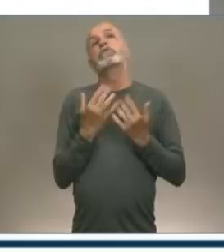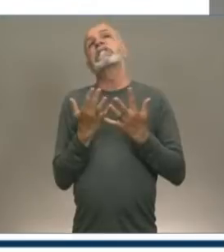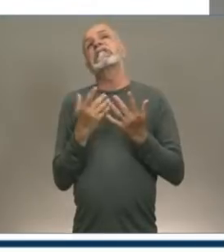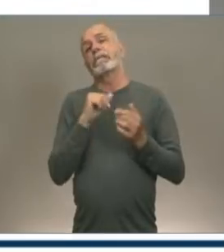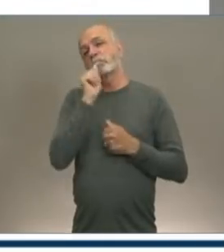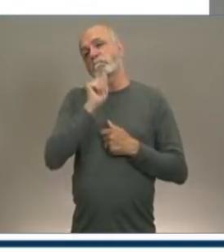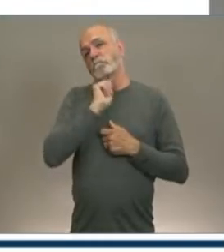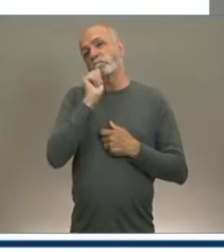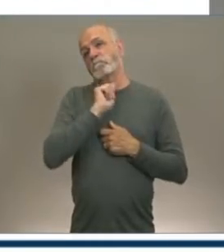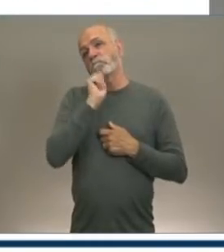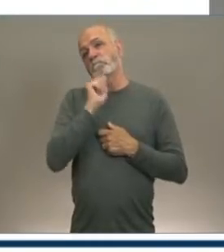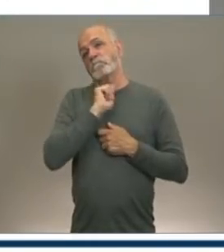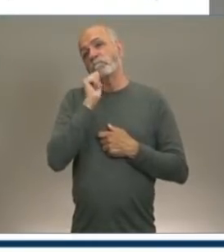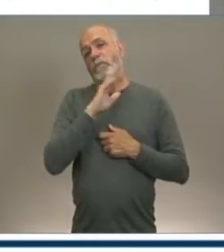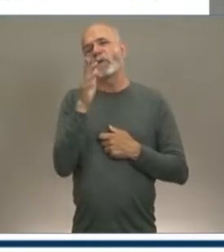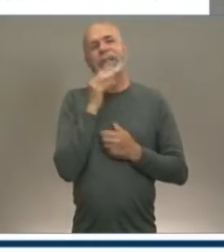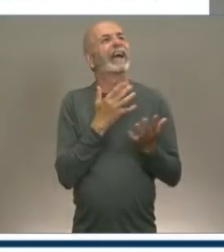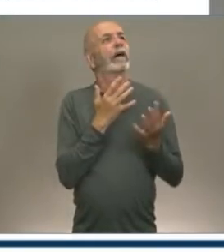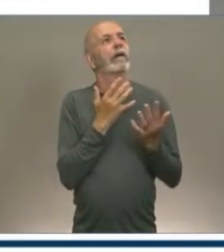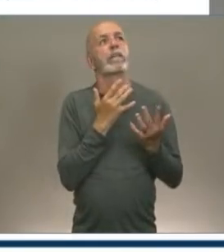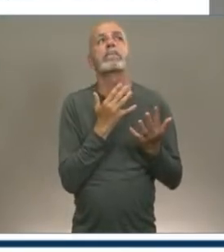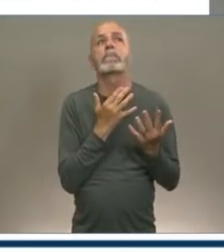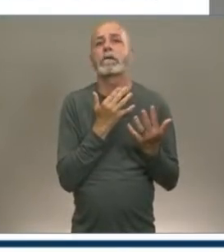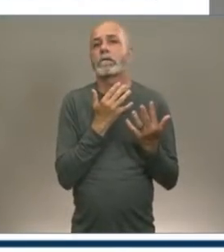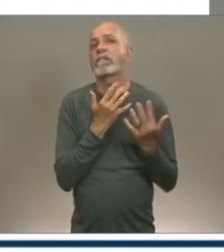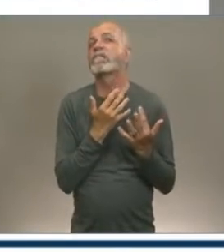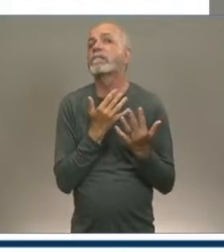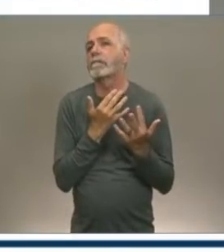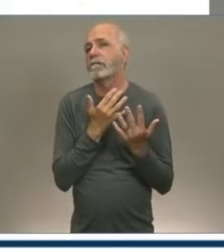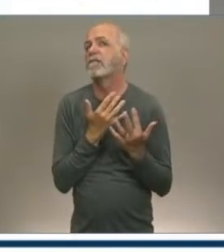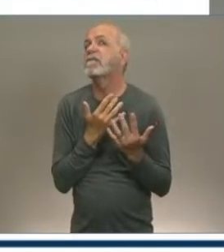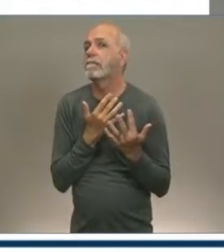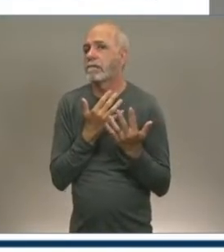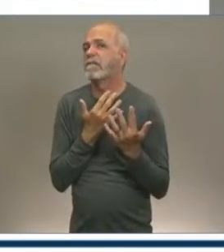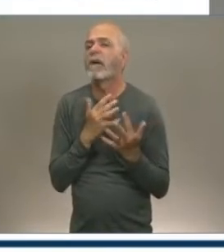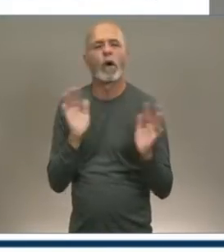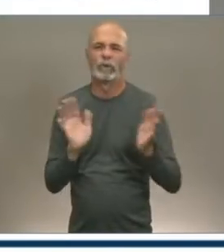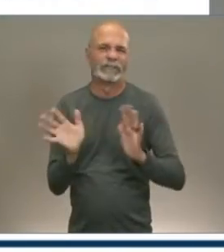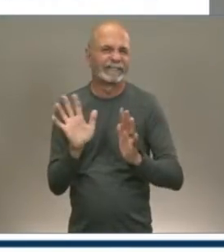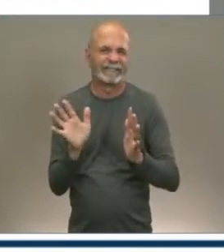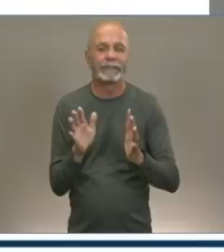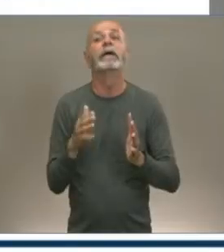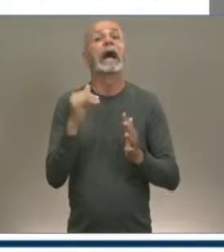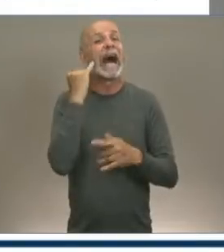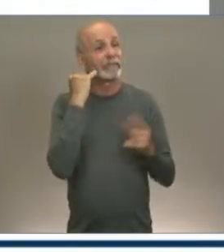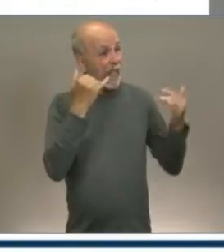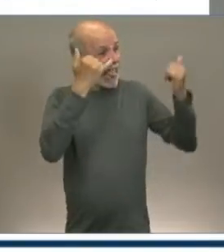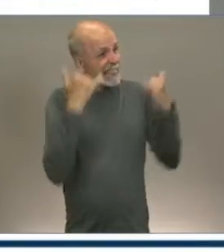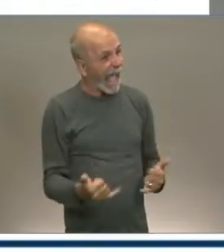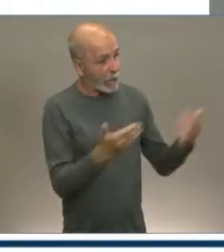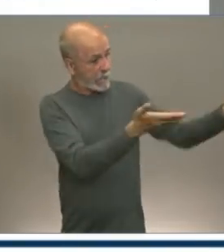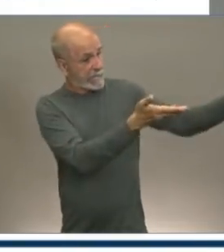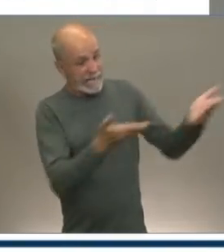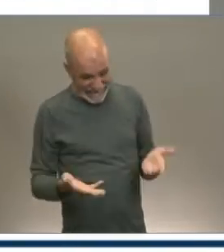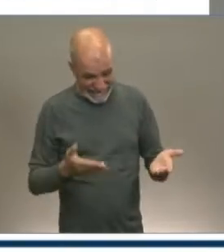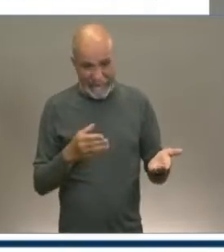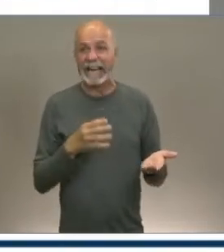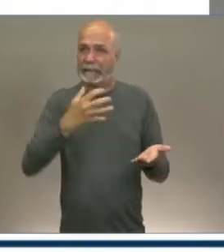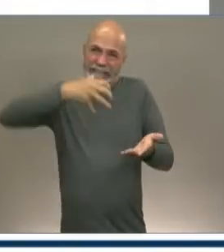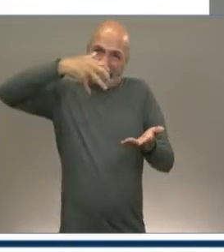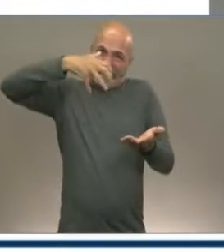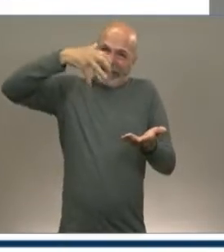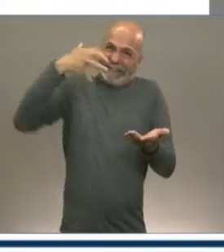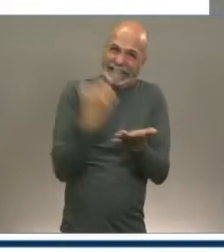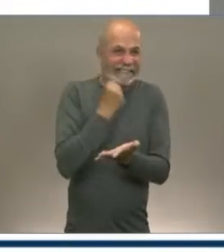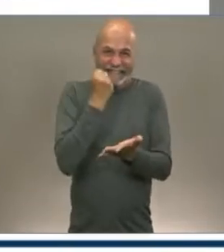to get full immunity. So please don't do that. Take the first available appointment, regardless of what vaccine you got for